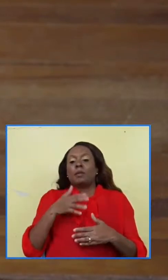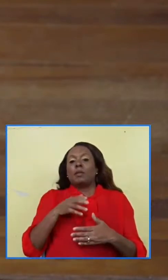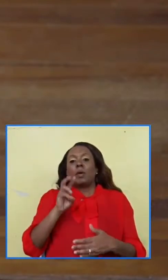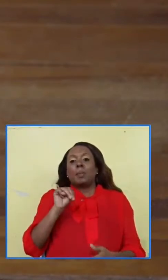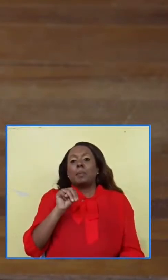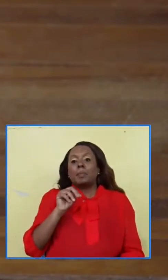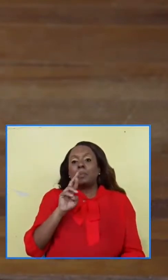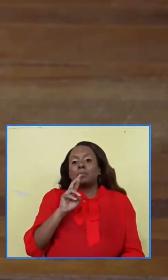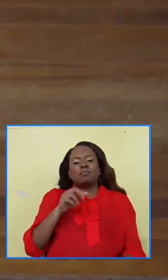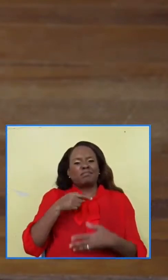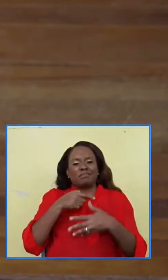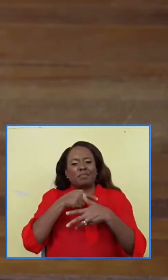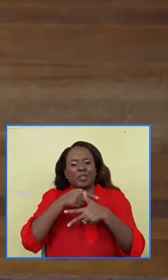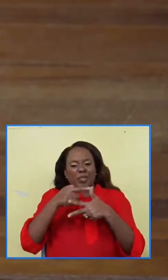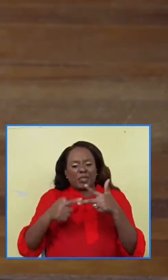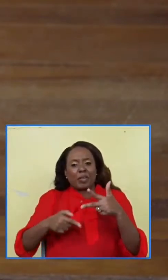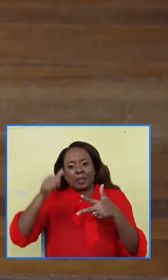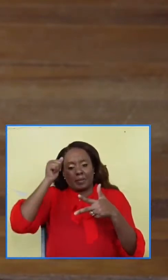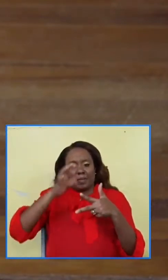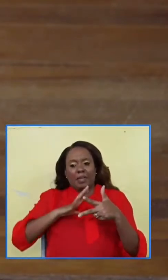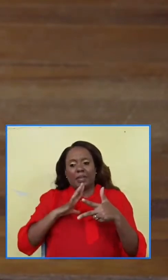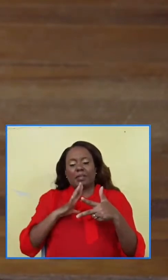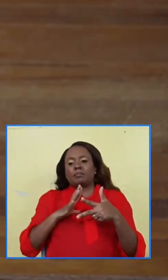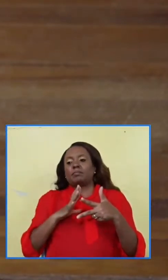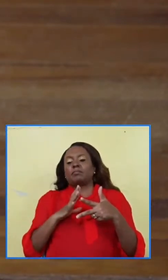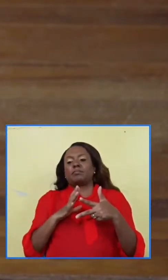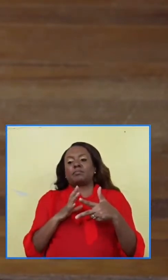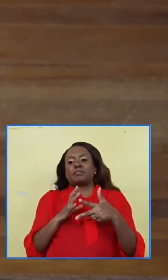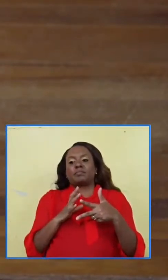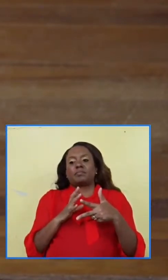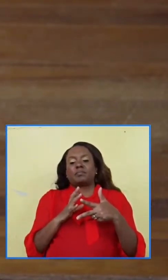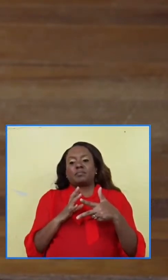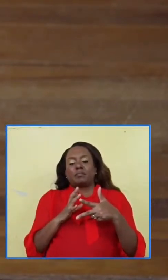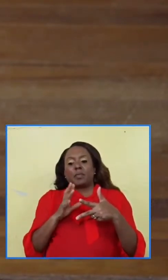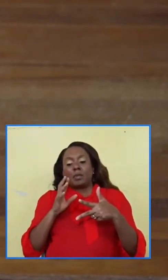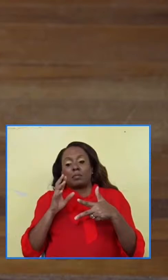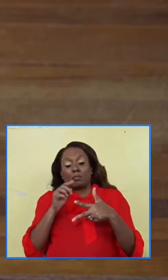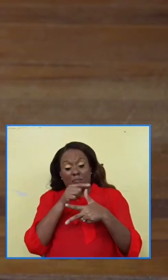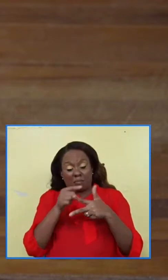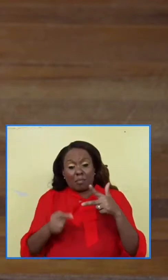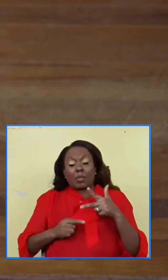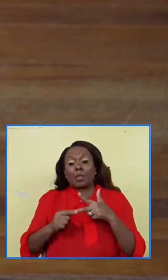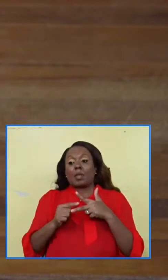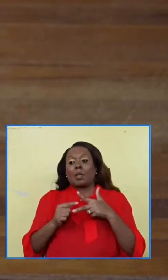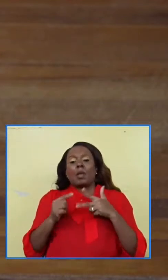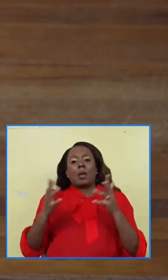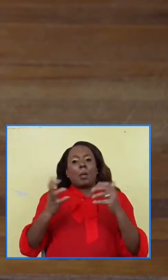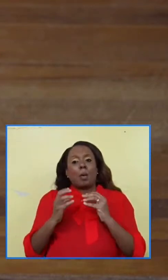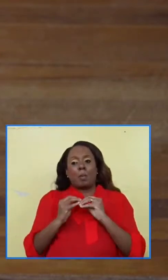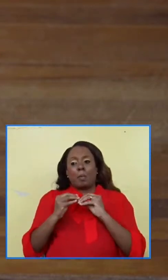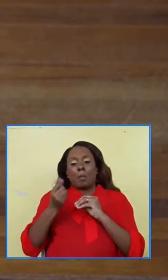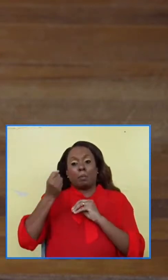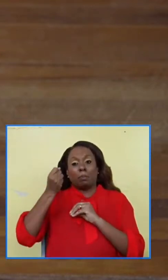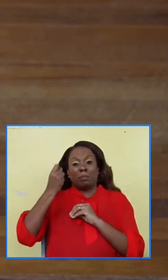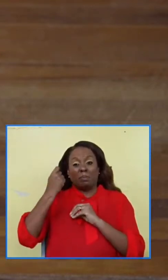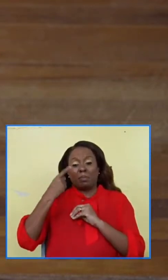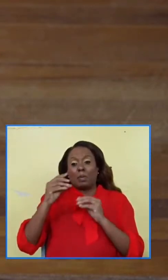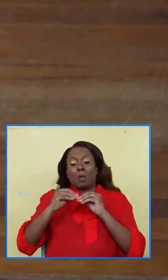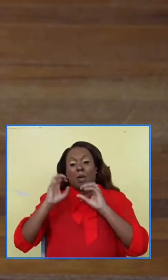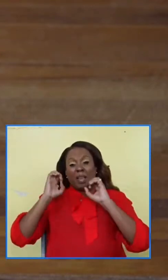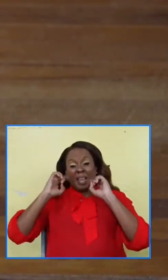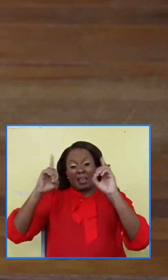young gentleman, and so forth. You mentioned the need for education, and like you, we are